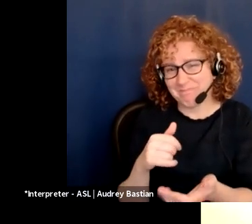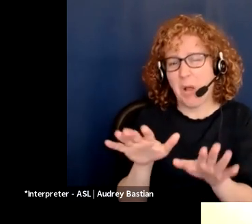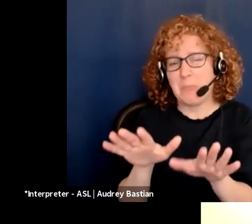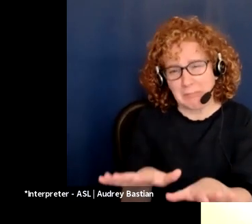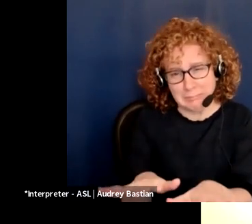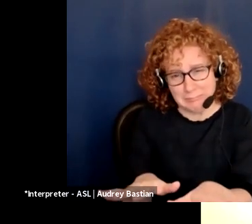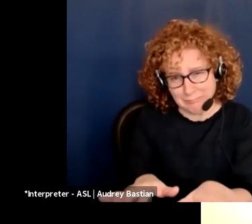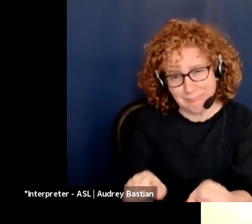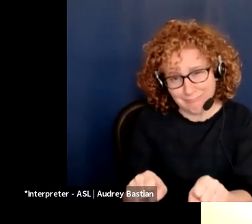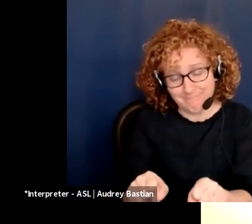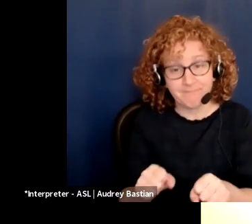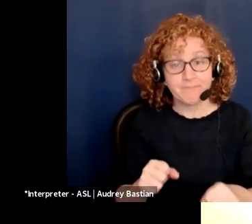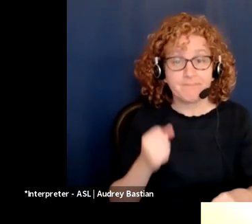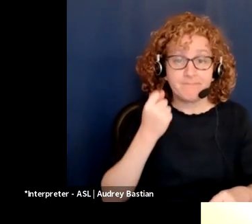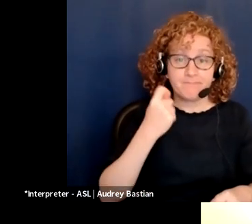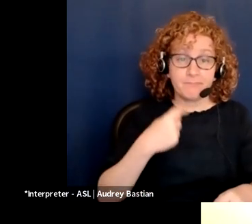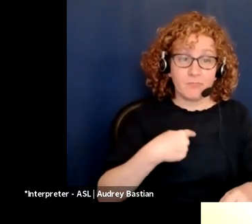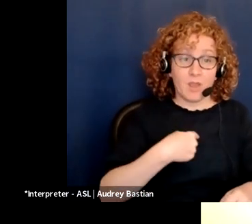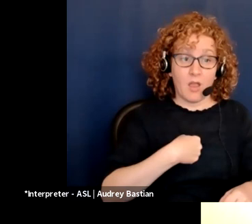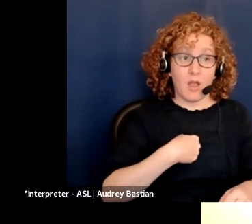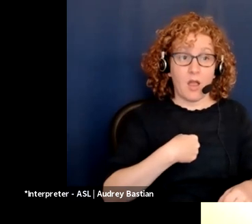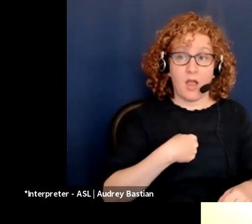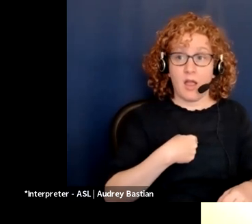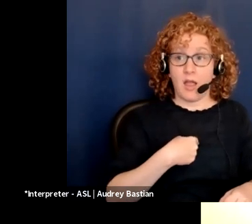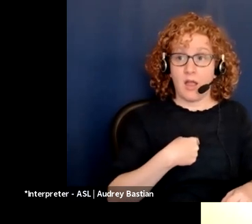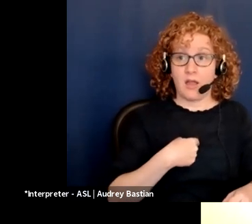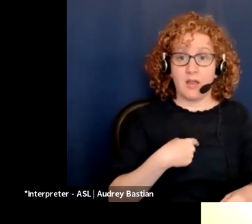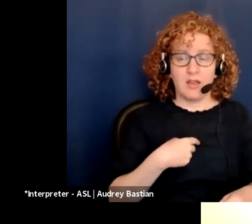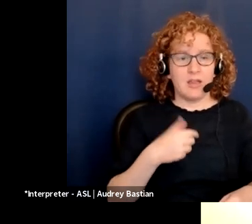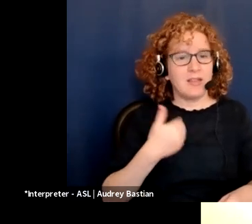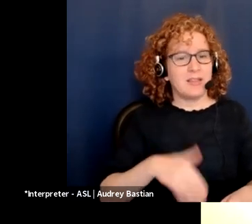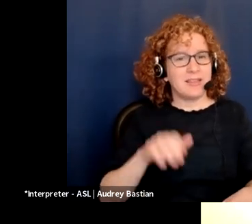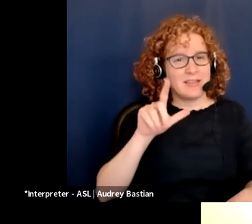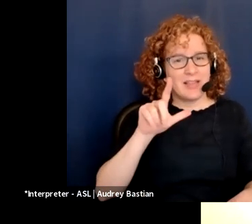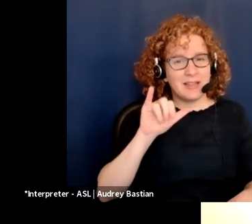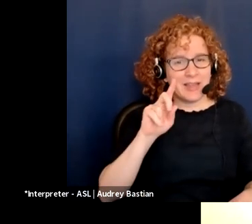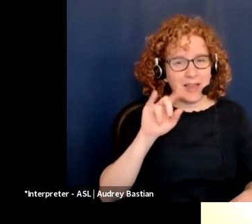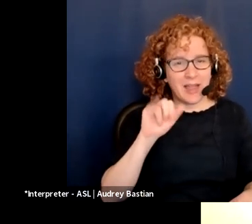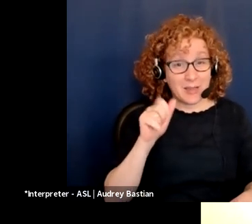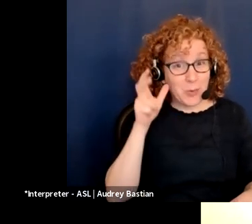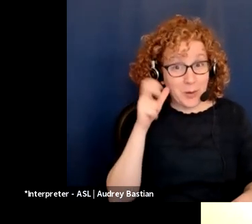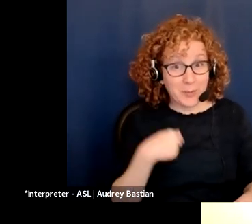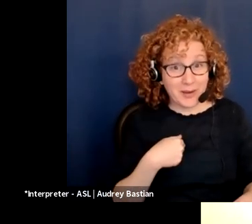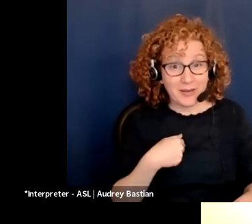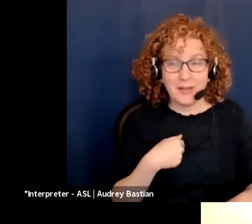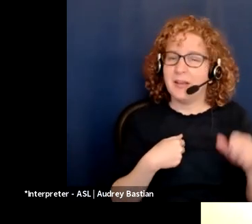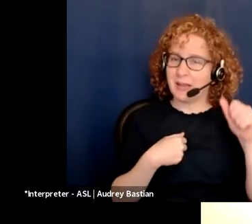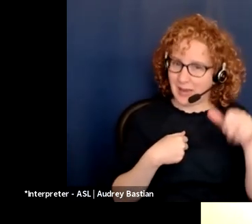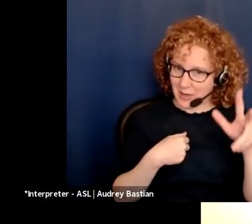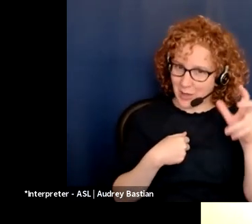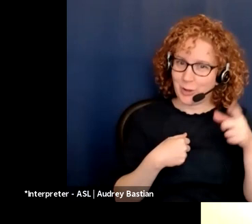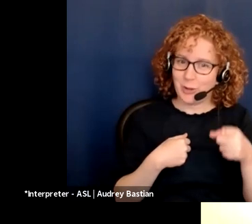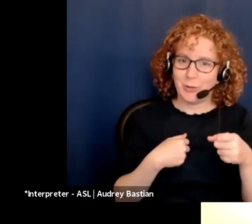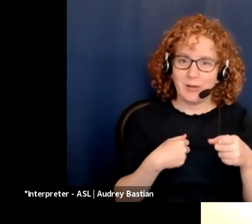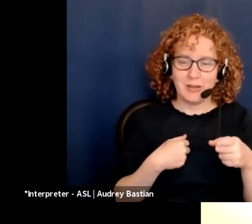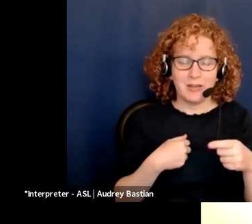too. I am going to take Nassira, this is Lydia. Oh yay, good. Hear me. Yes. We can